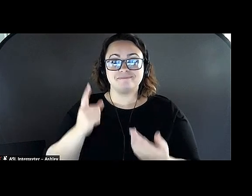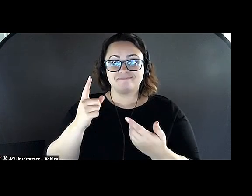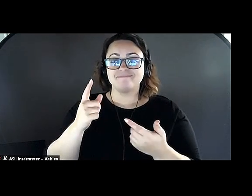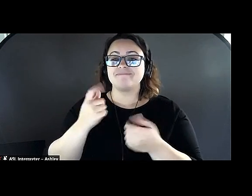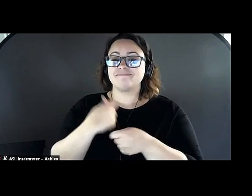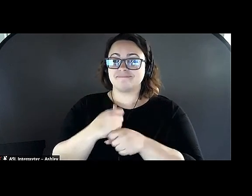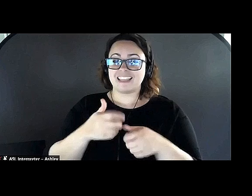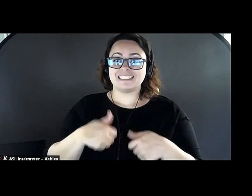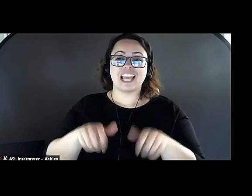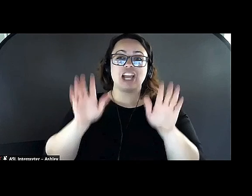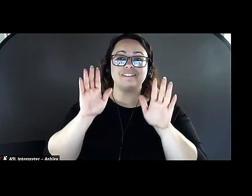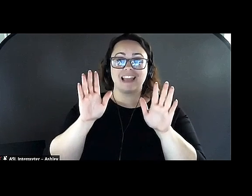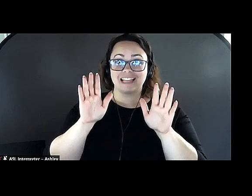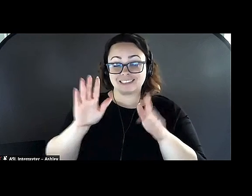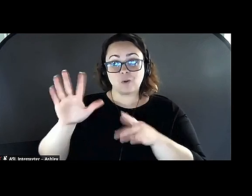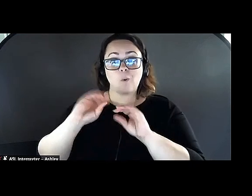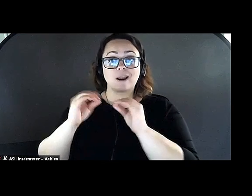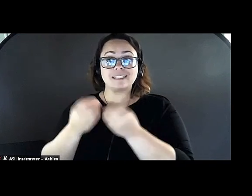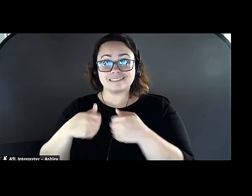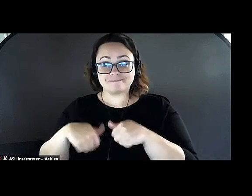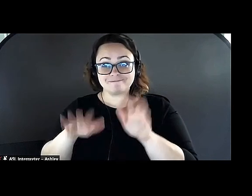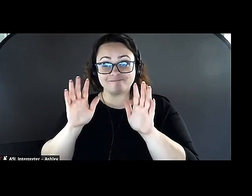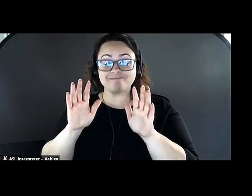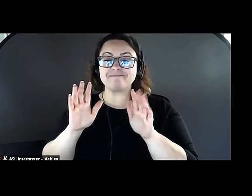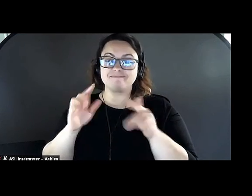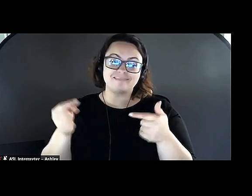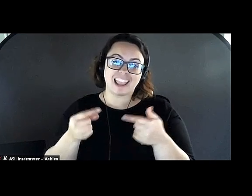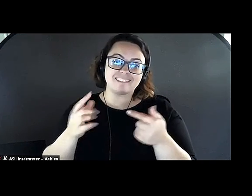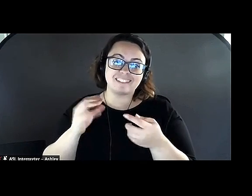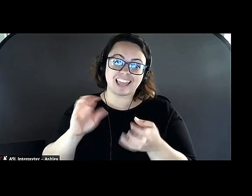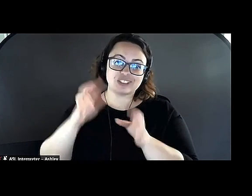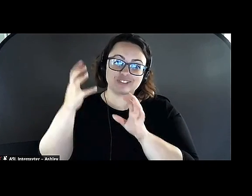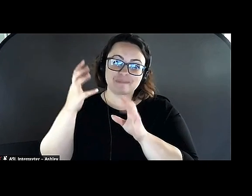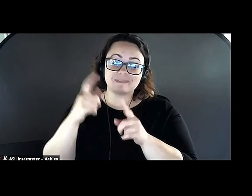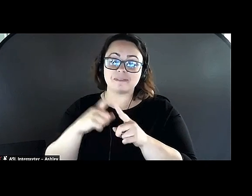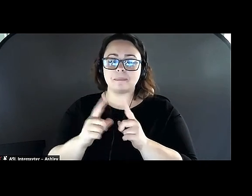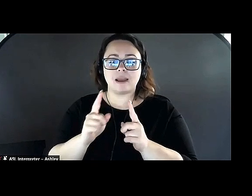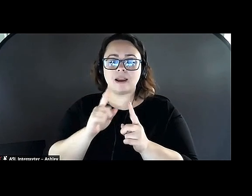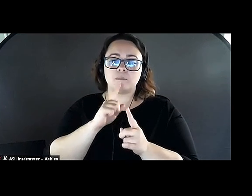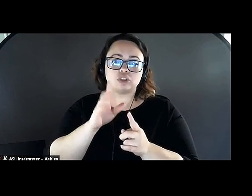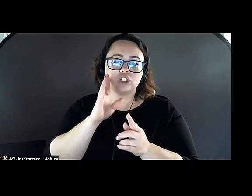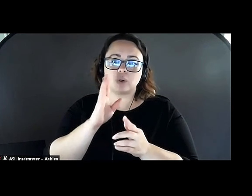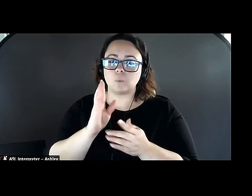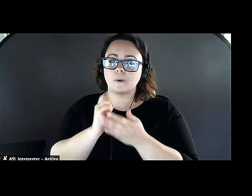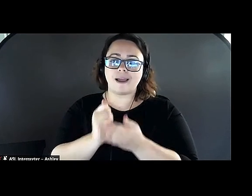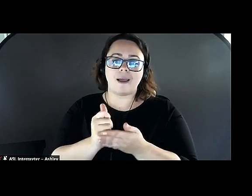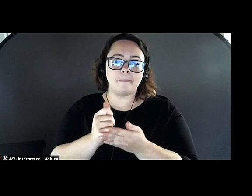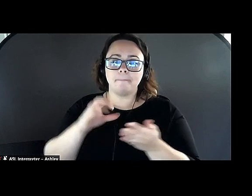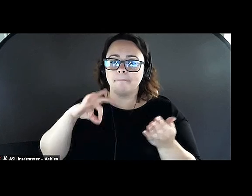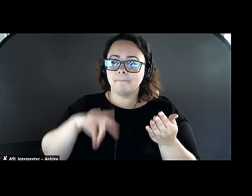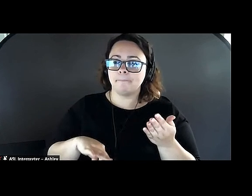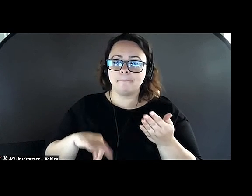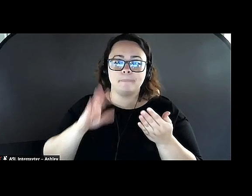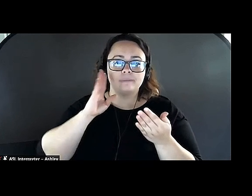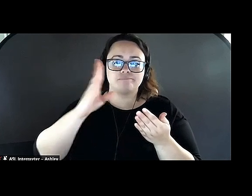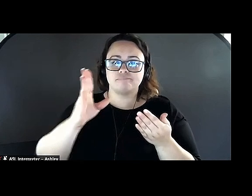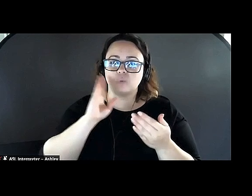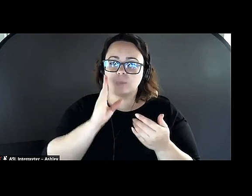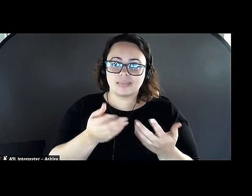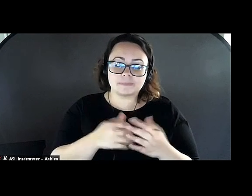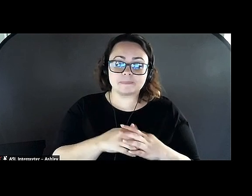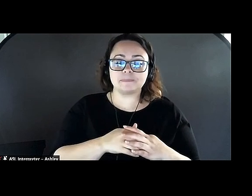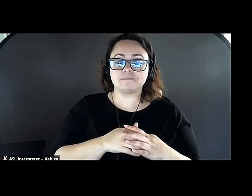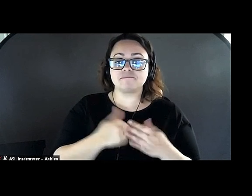and your organization have been painful and disruptive, but are sure to render tremendous long-term value. I would also like to